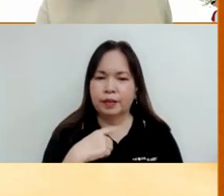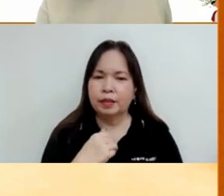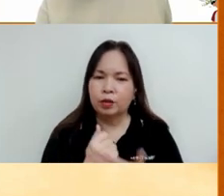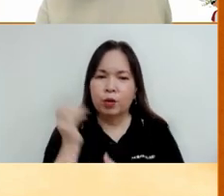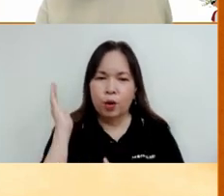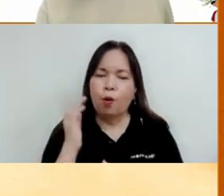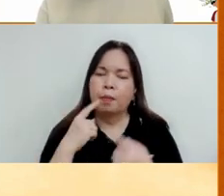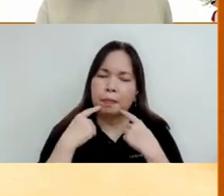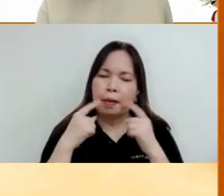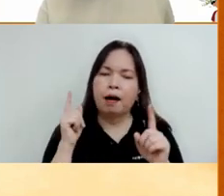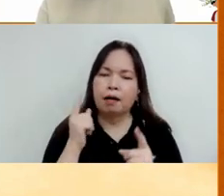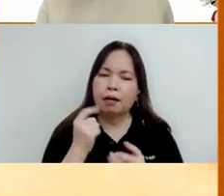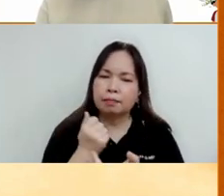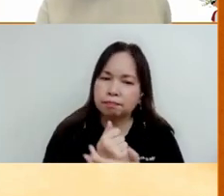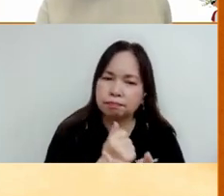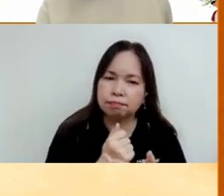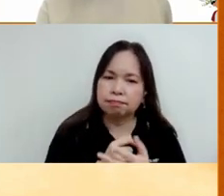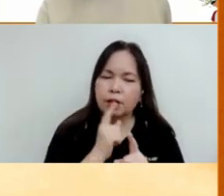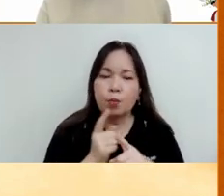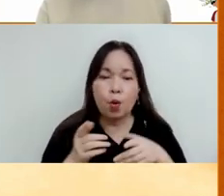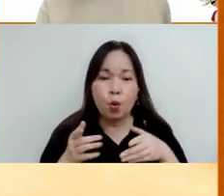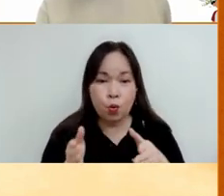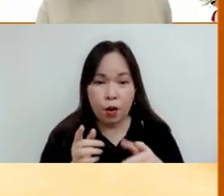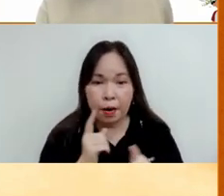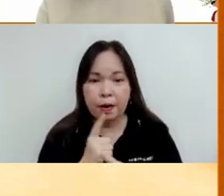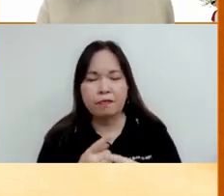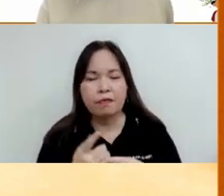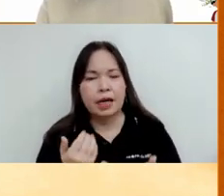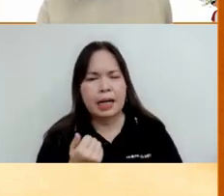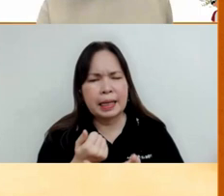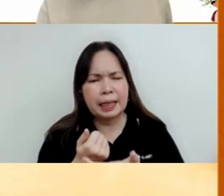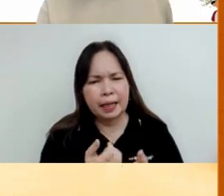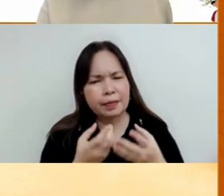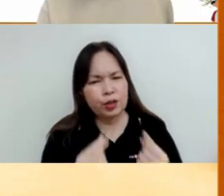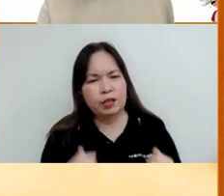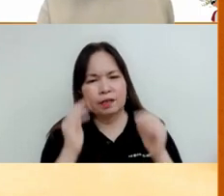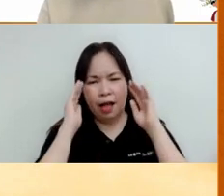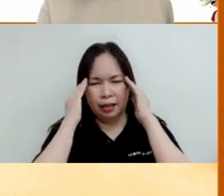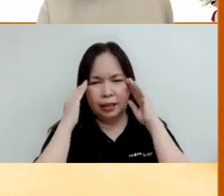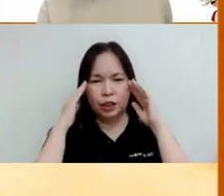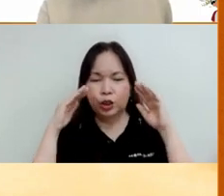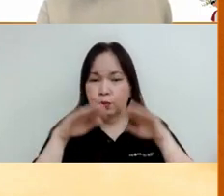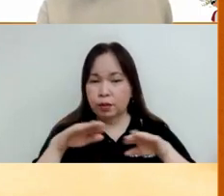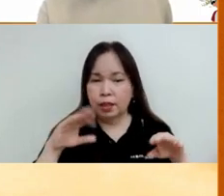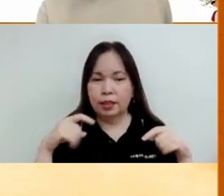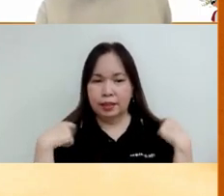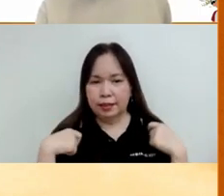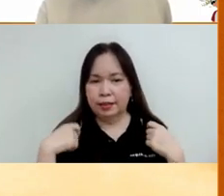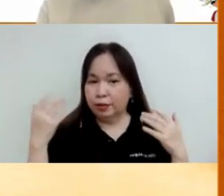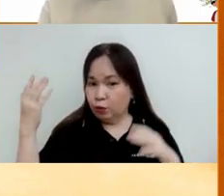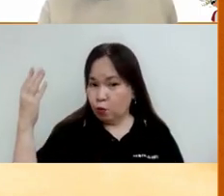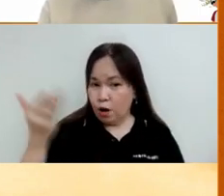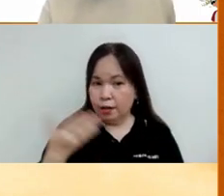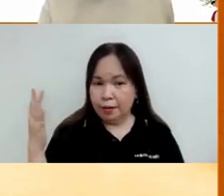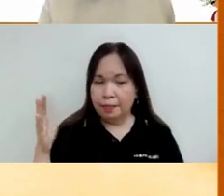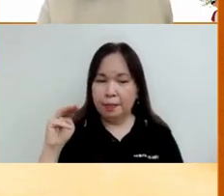practical strategies for addressing anxiety in children and teens. Let us all welcome Ms. Maria Lynn or